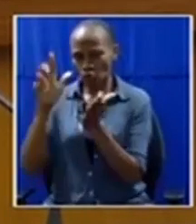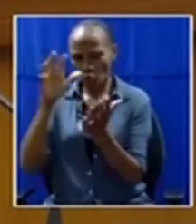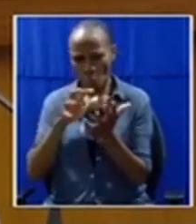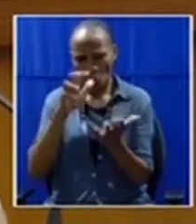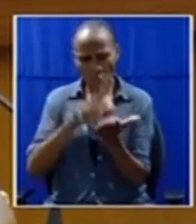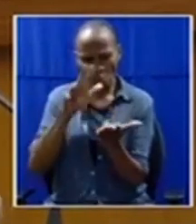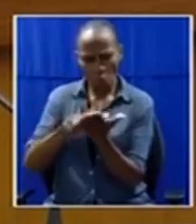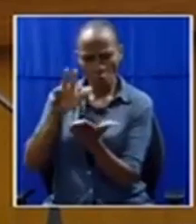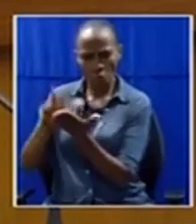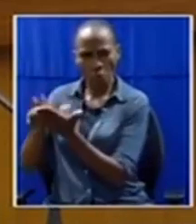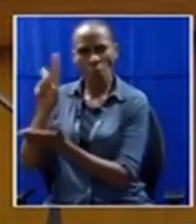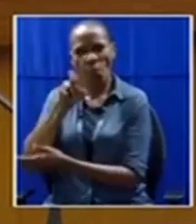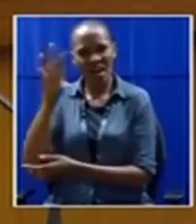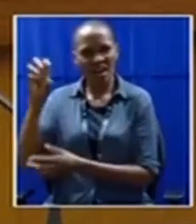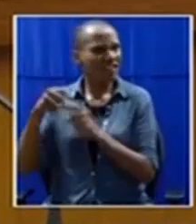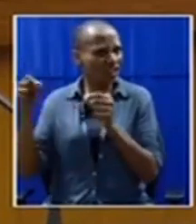this term.